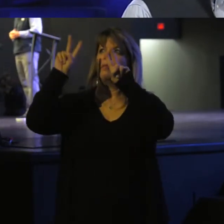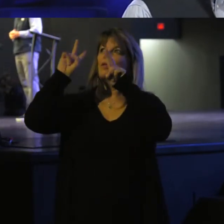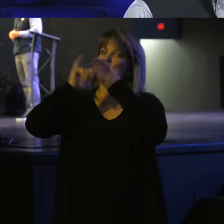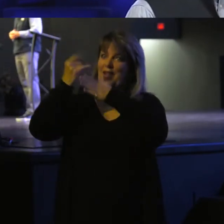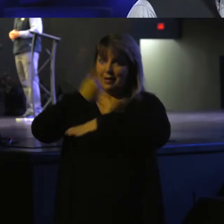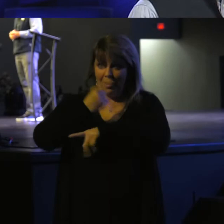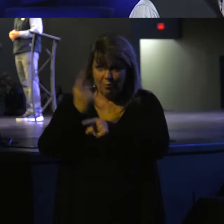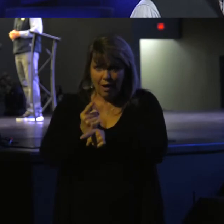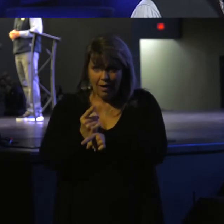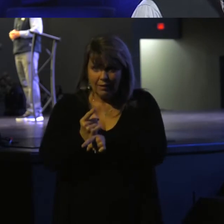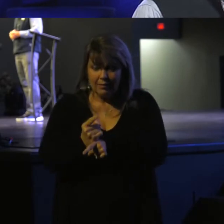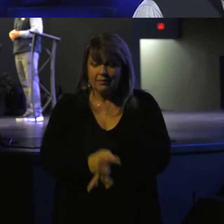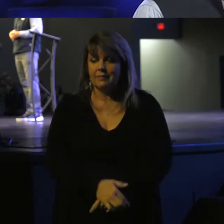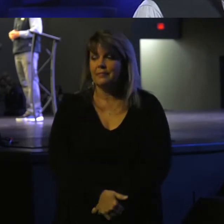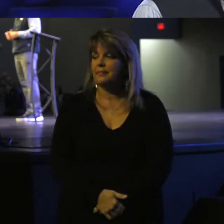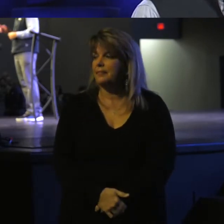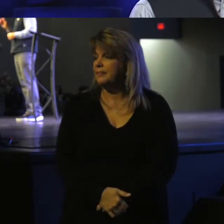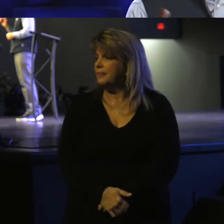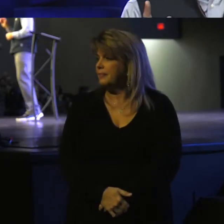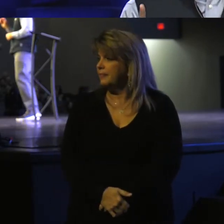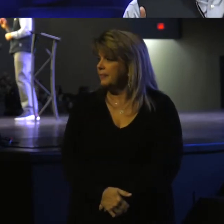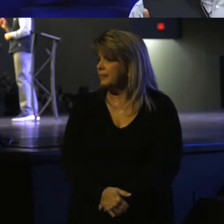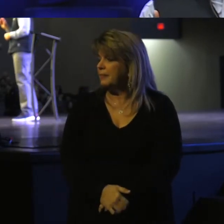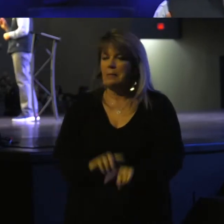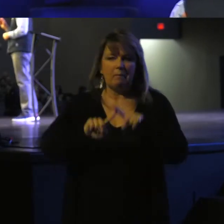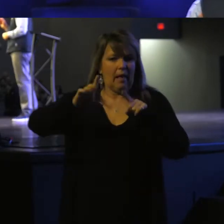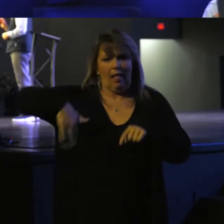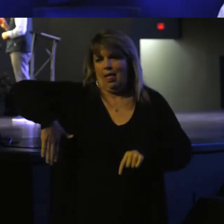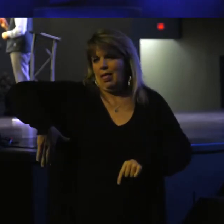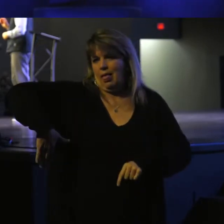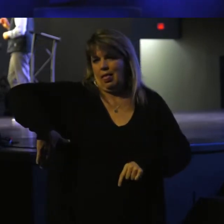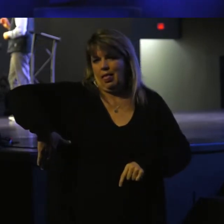aren't you? But it's not here yet.